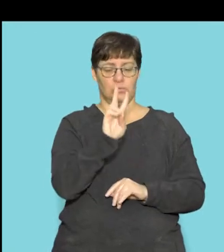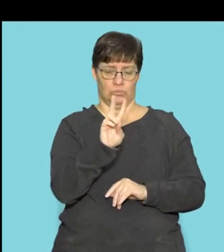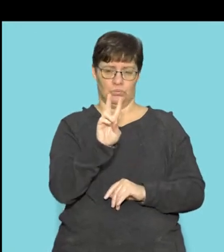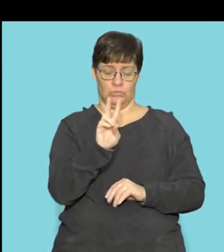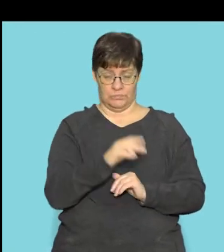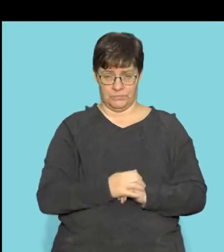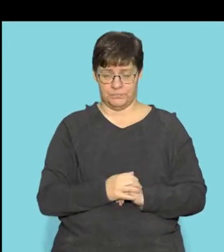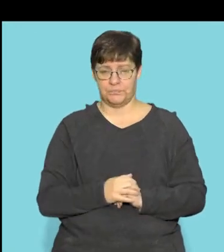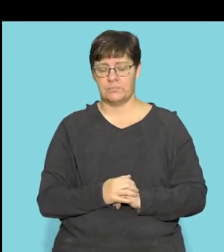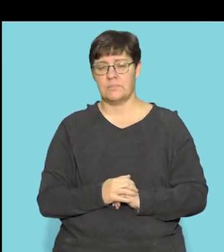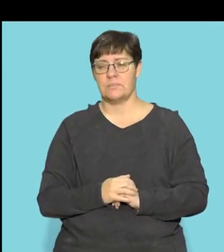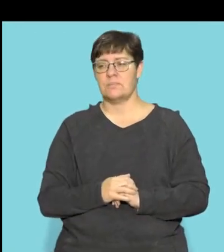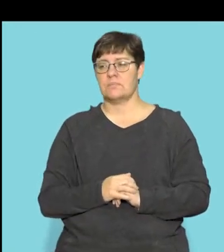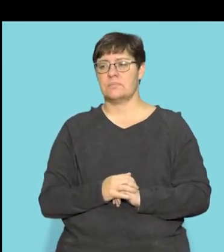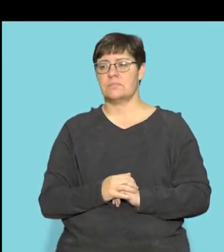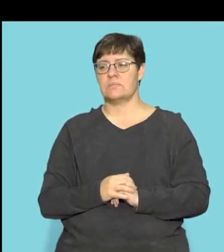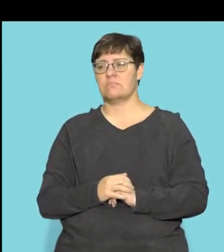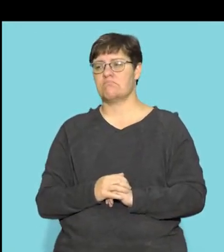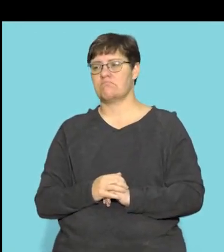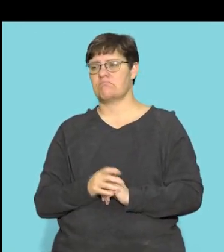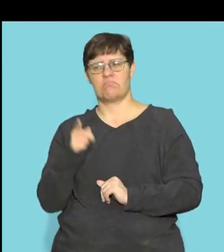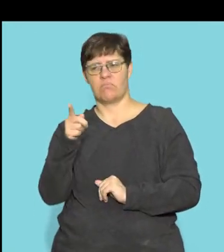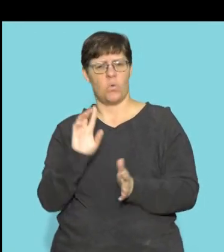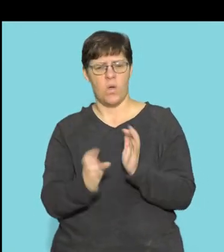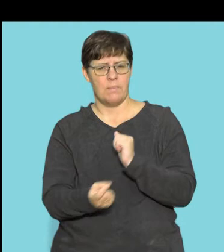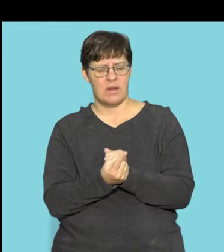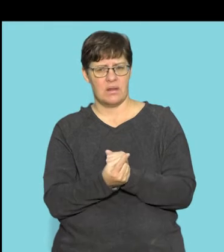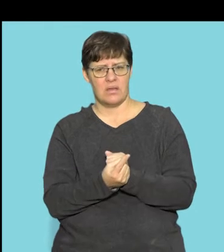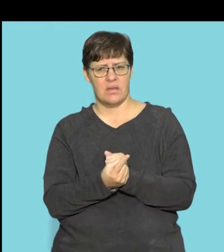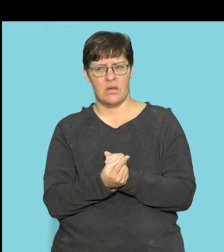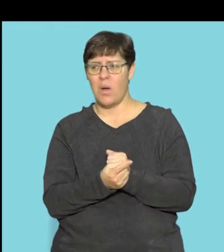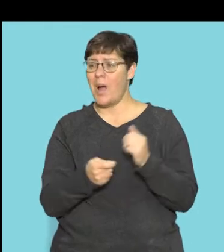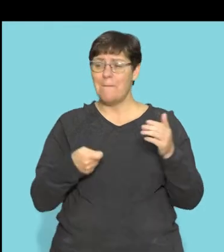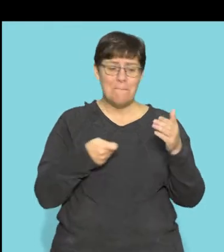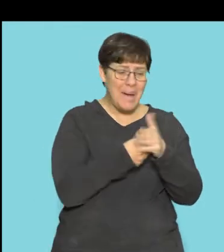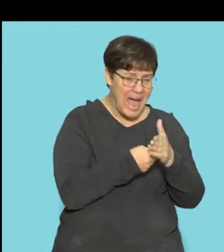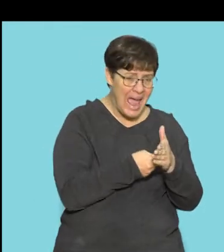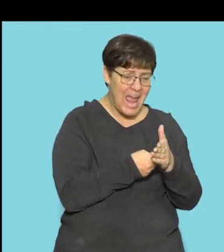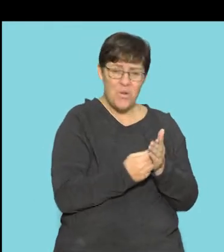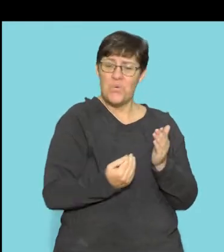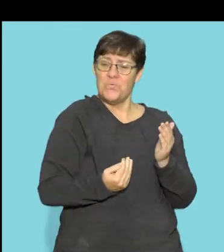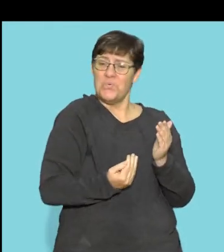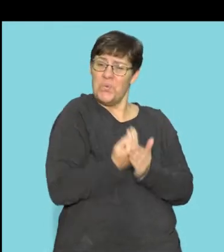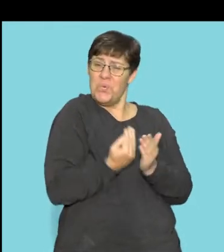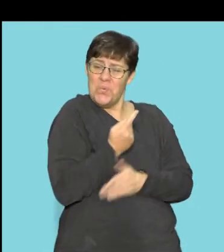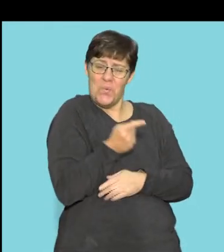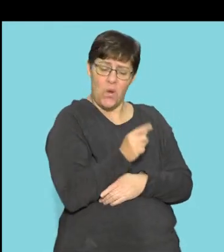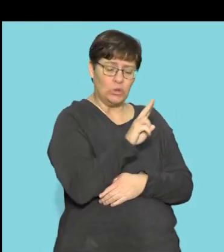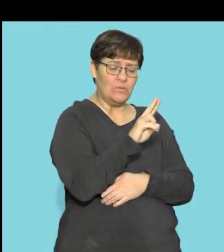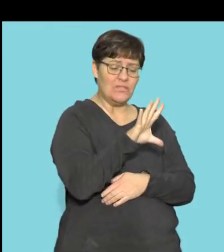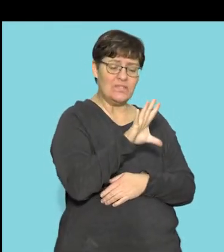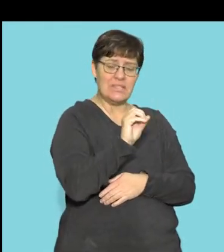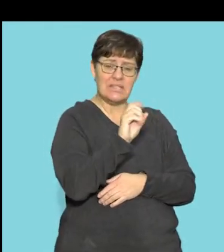it off to 2 decimal places, right? Now, look at what is happening here, guys. You bought this thing as a company